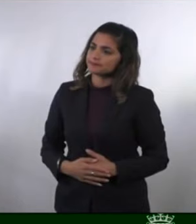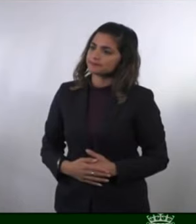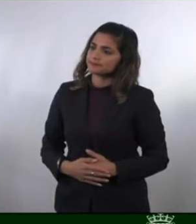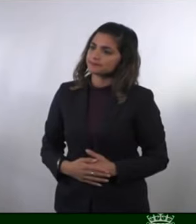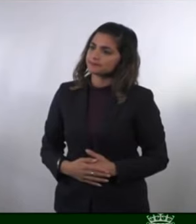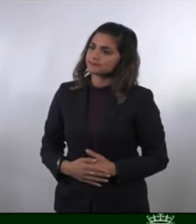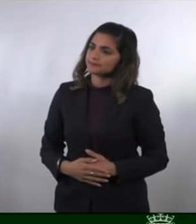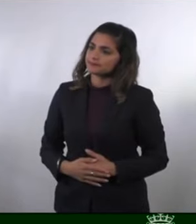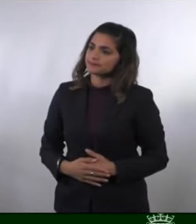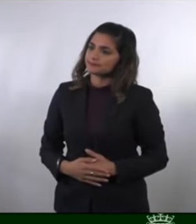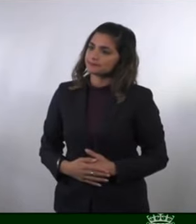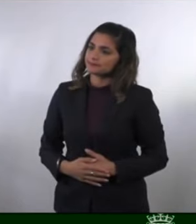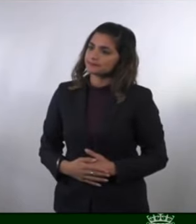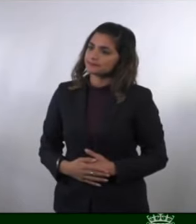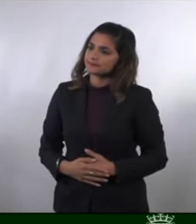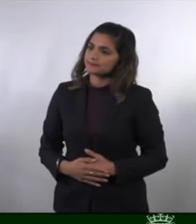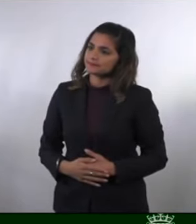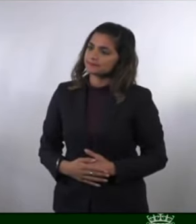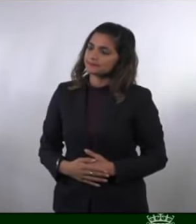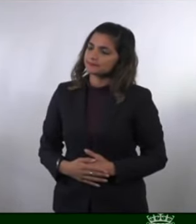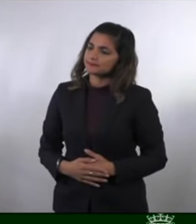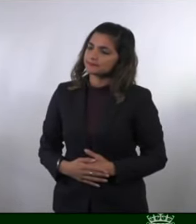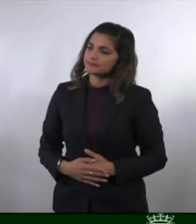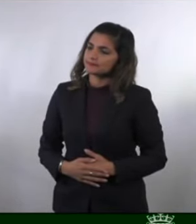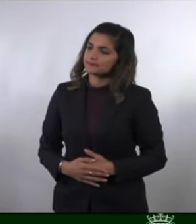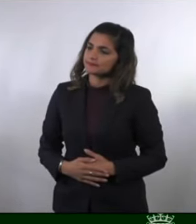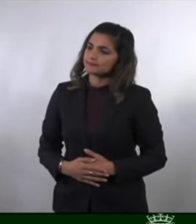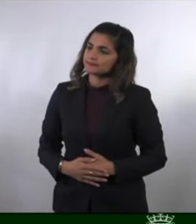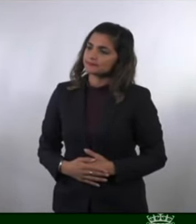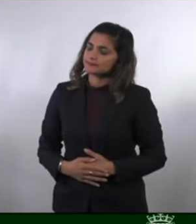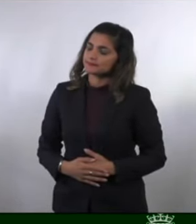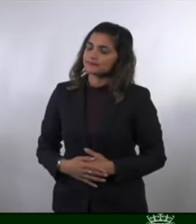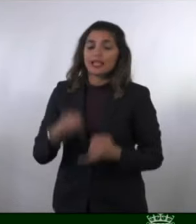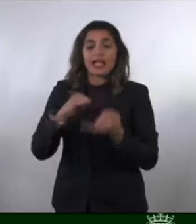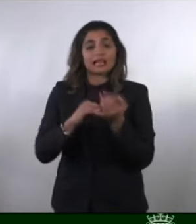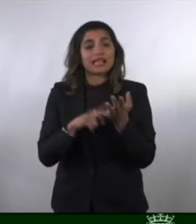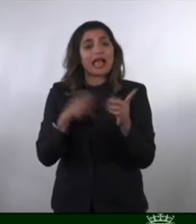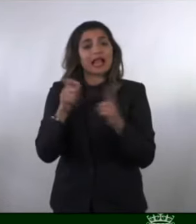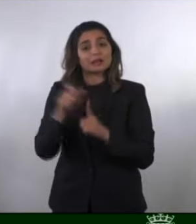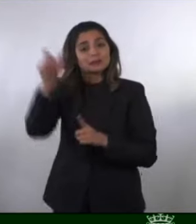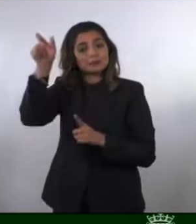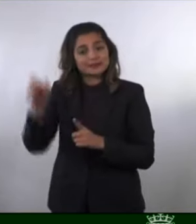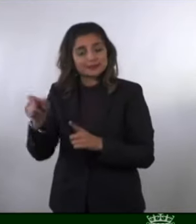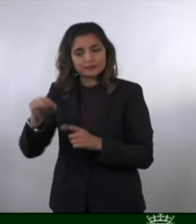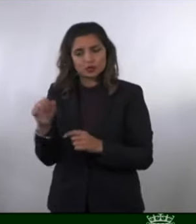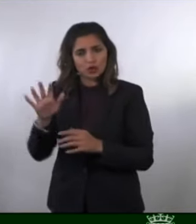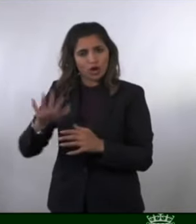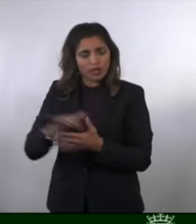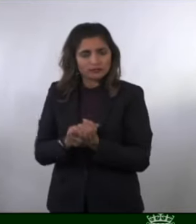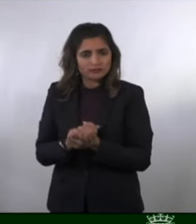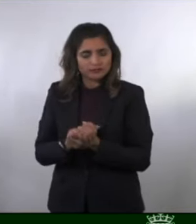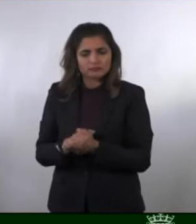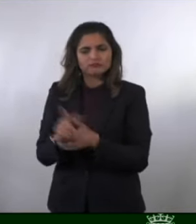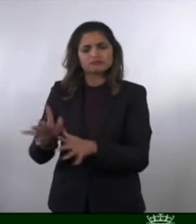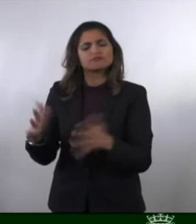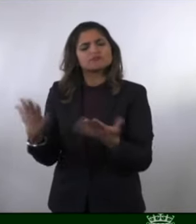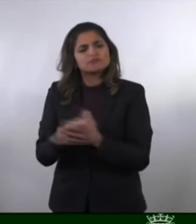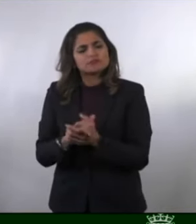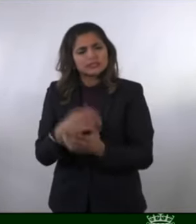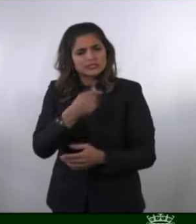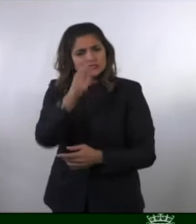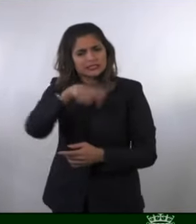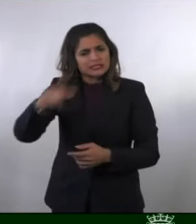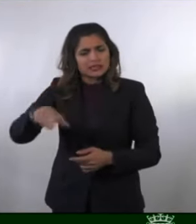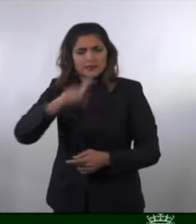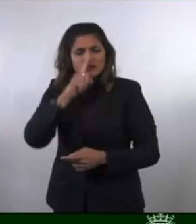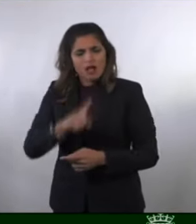our fairs and showgrounds have been adhering to lockdown rules since March, but because they don't have fixed premises, they're not eligible for rates relief or indeed many other aspects